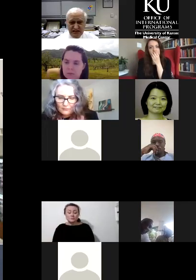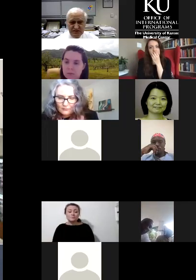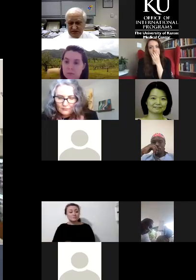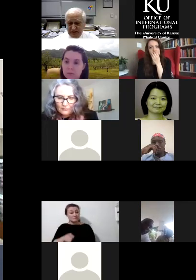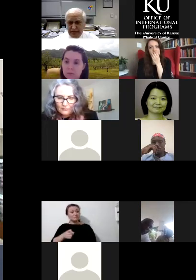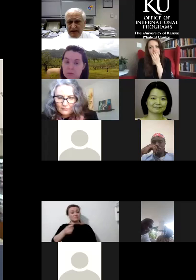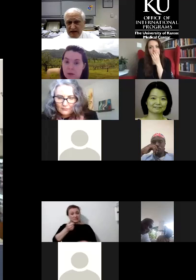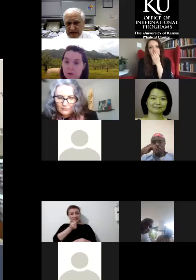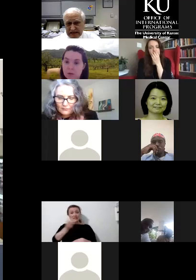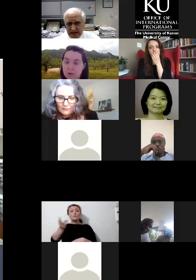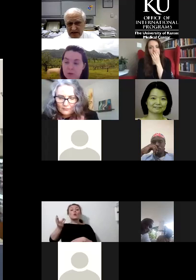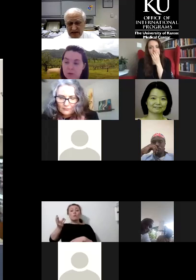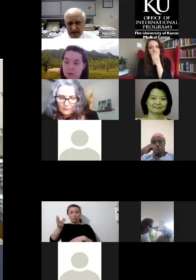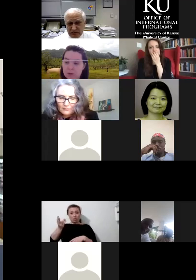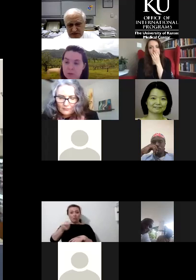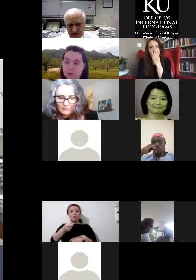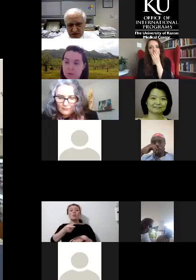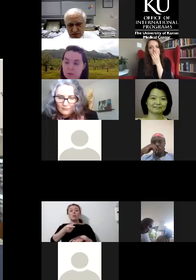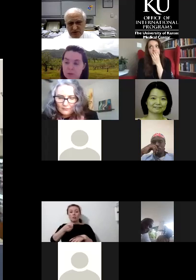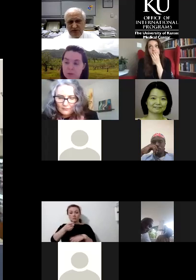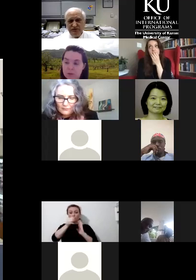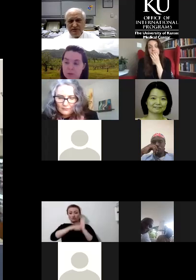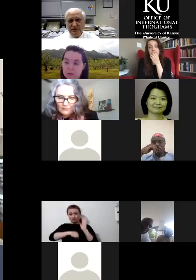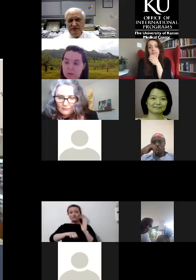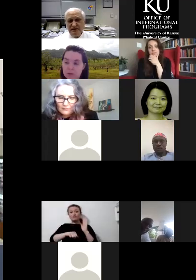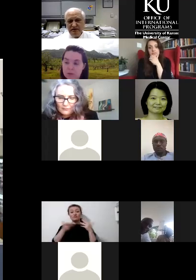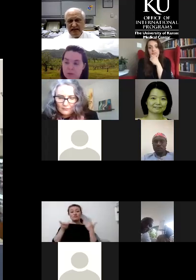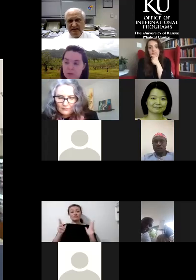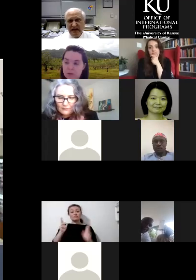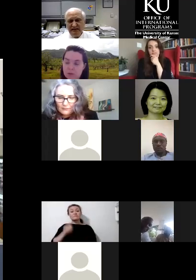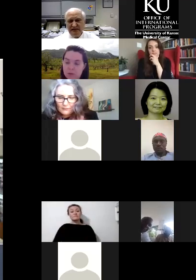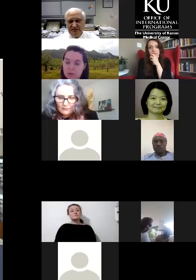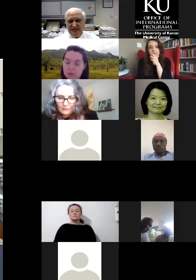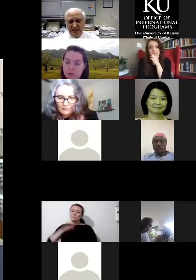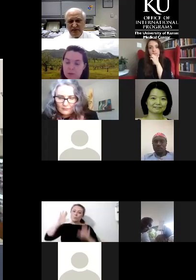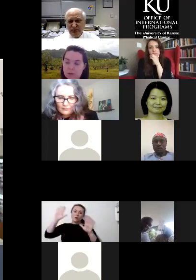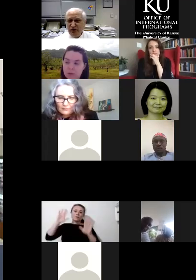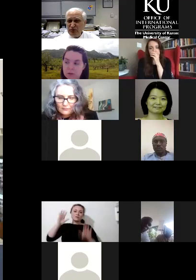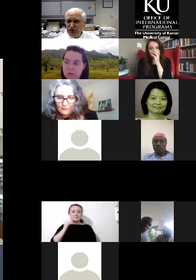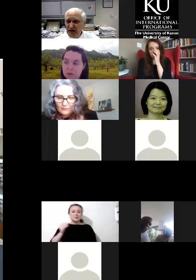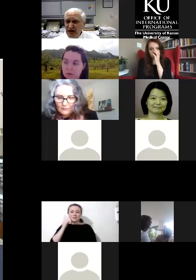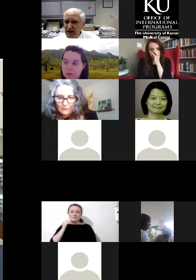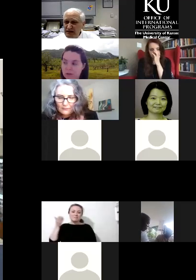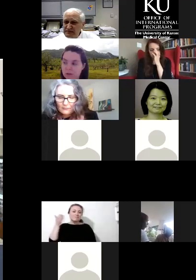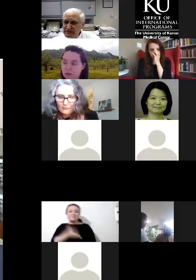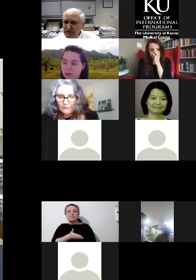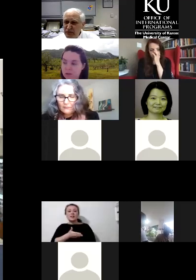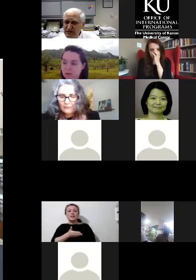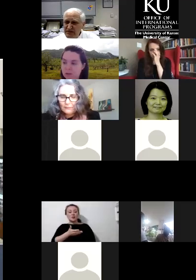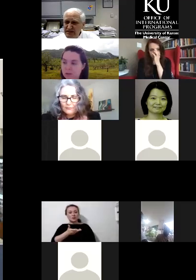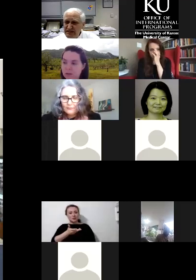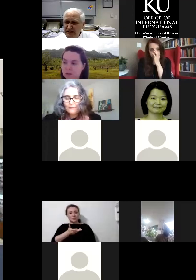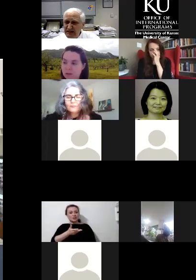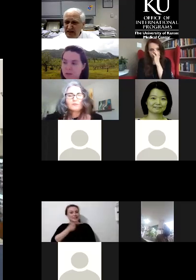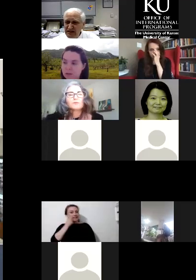of these cases. It was wonderful to be there and see their approach. one